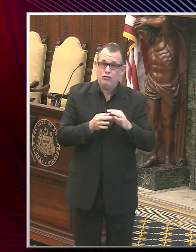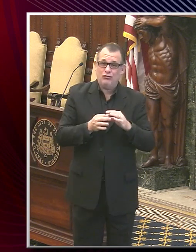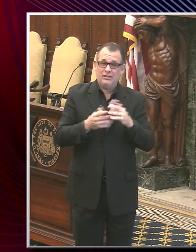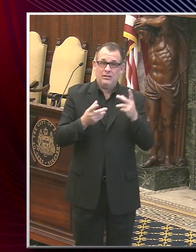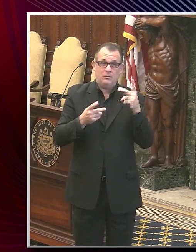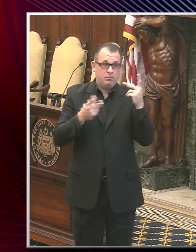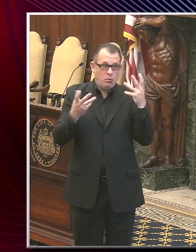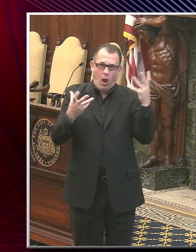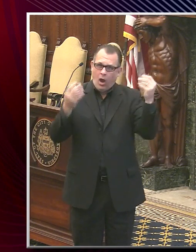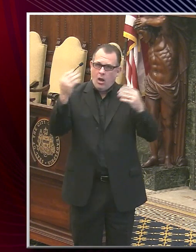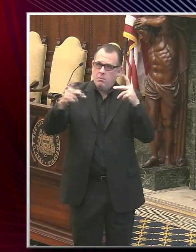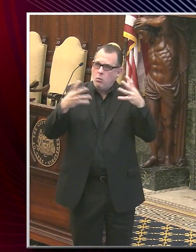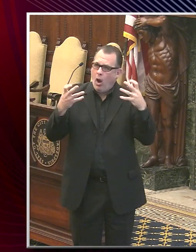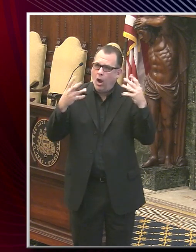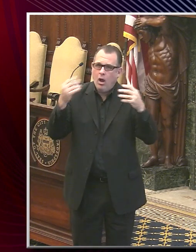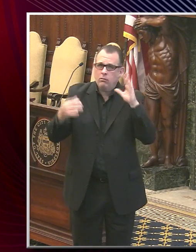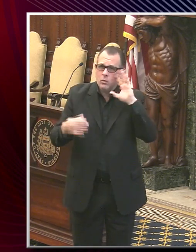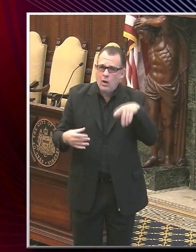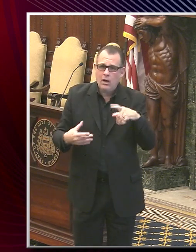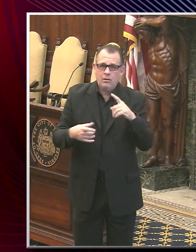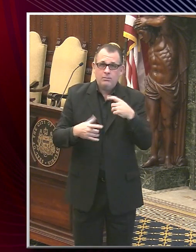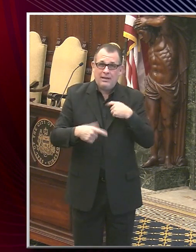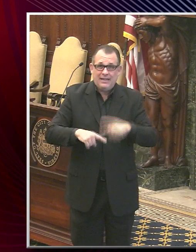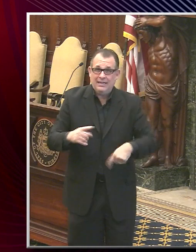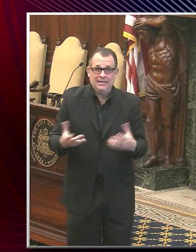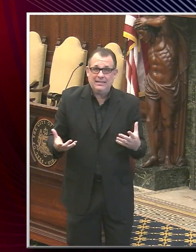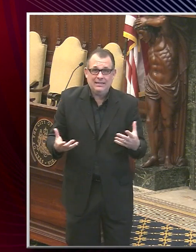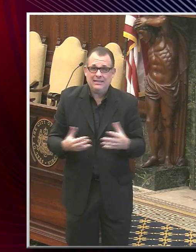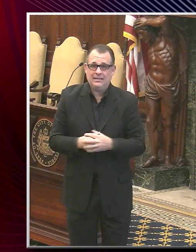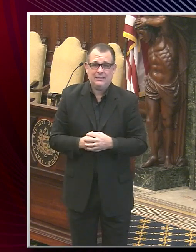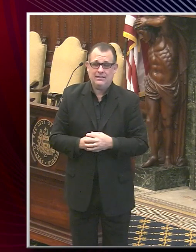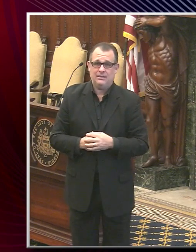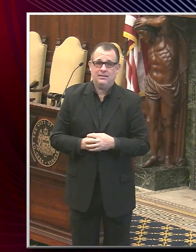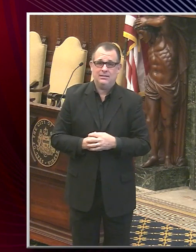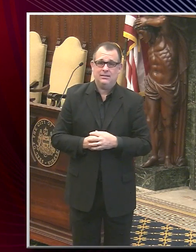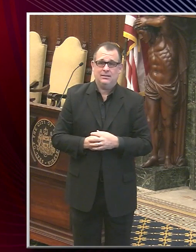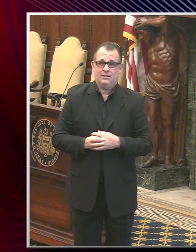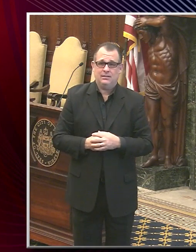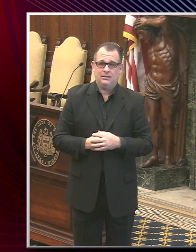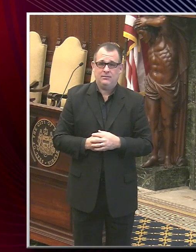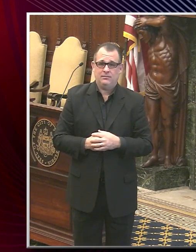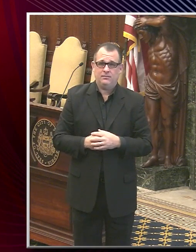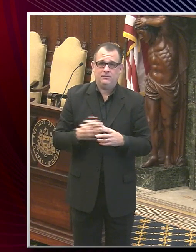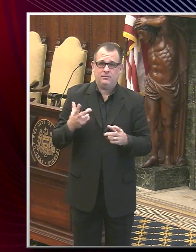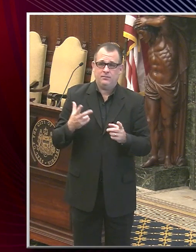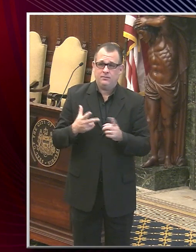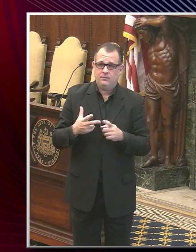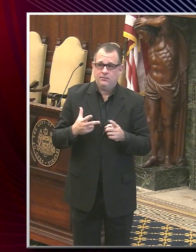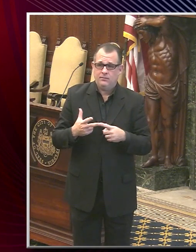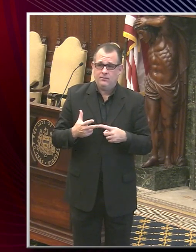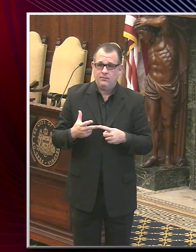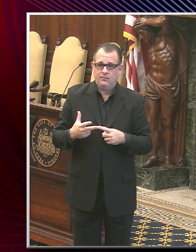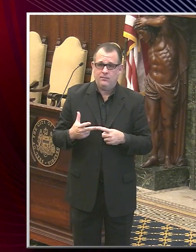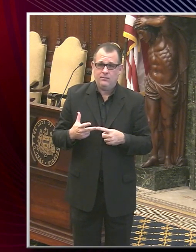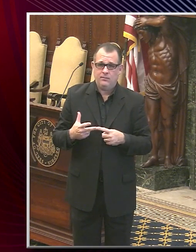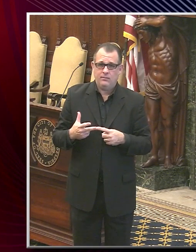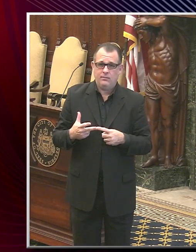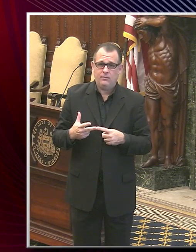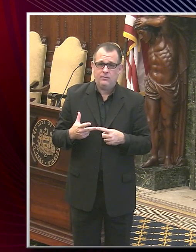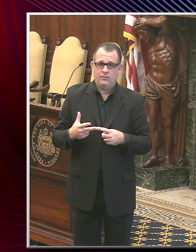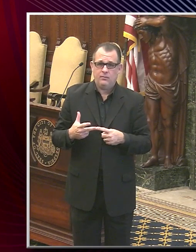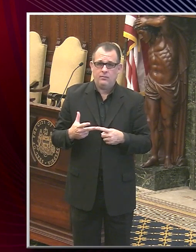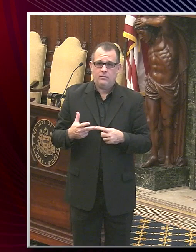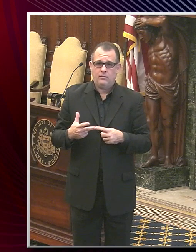I just can't do it at the moment. My last question, we spoke to a fitness studio owner